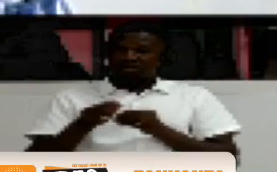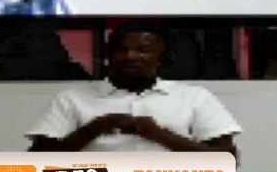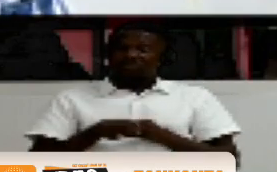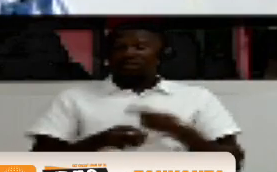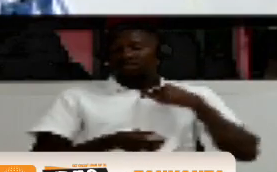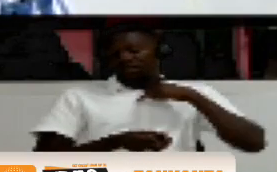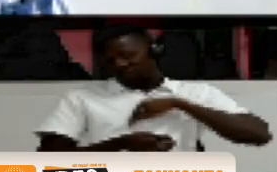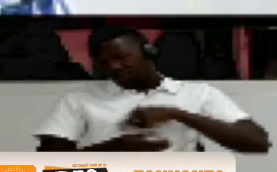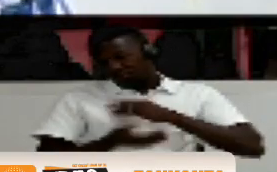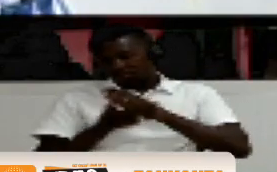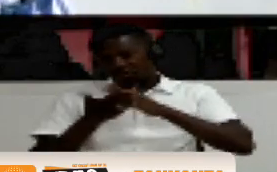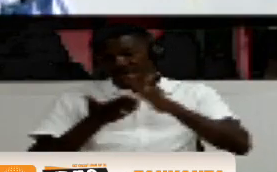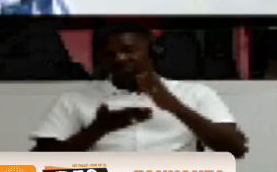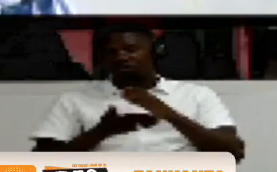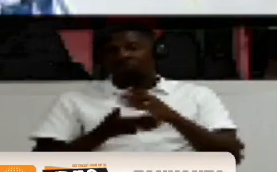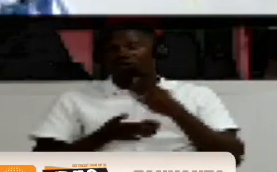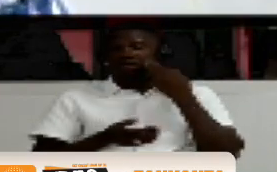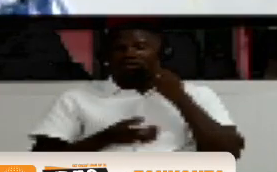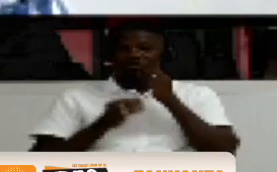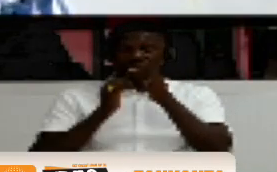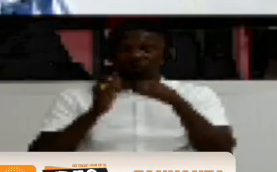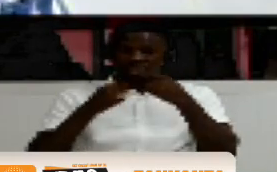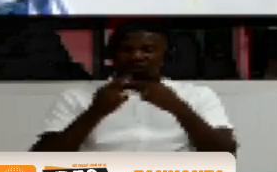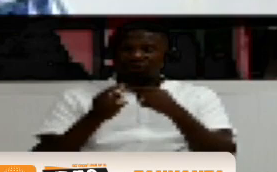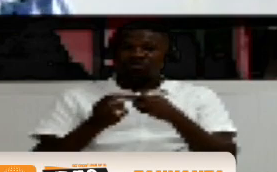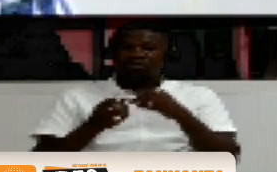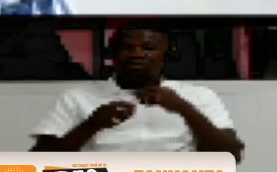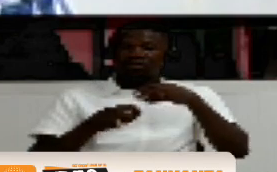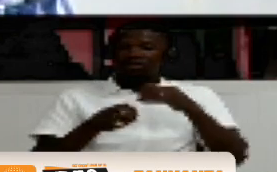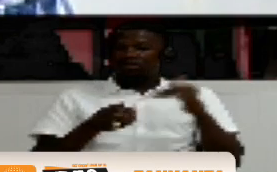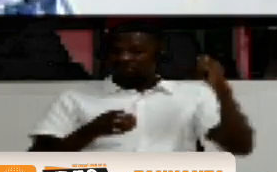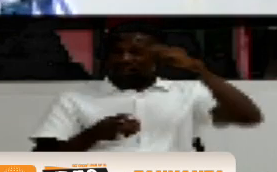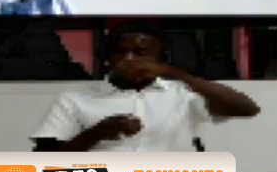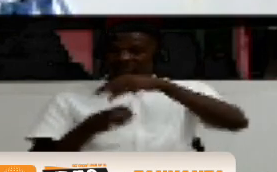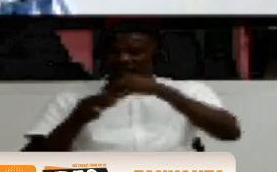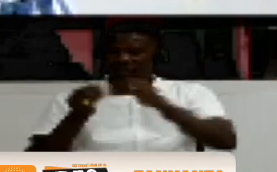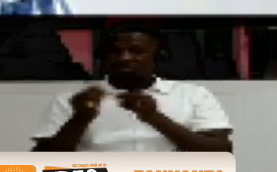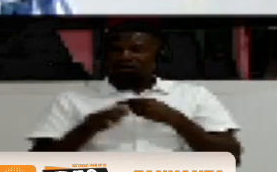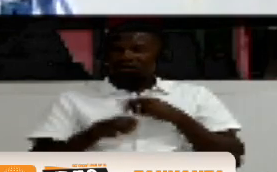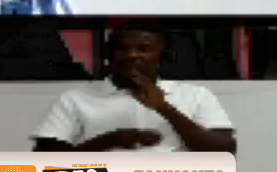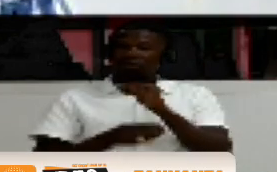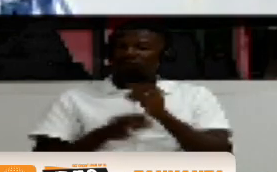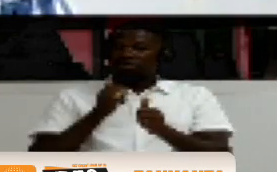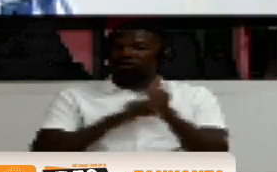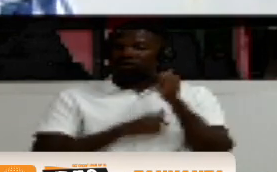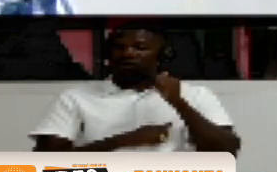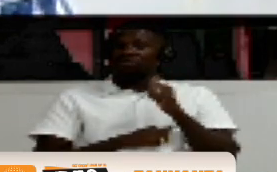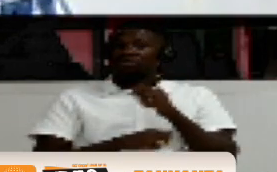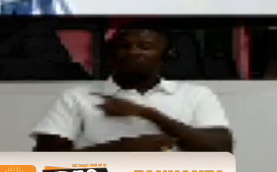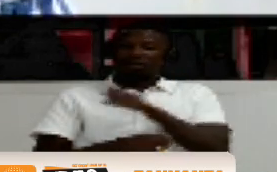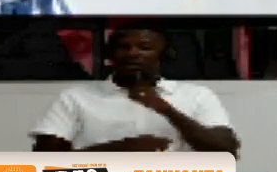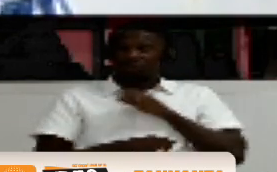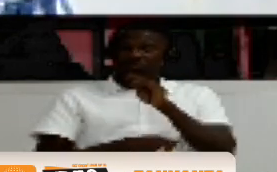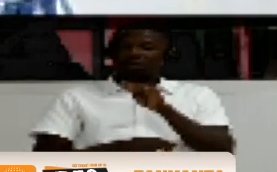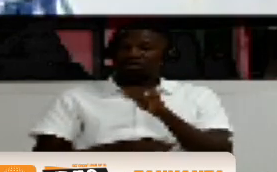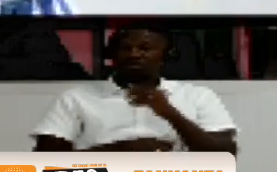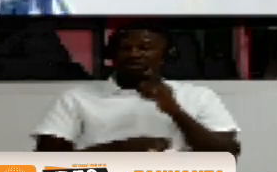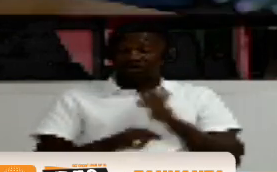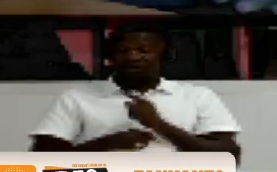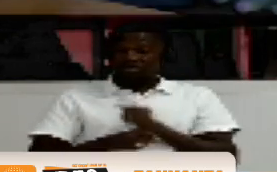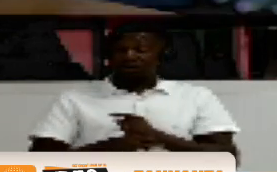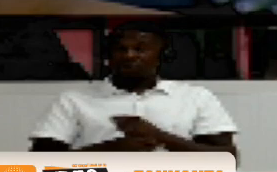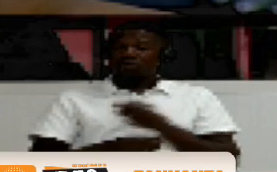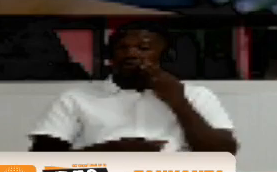is when he talks of air tickets for us to go back home, they did that immediately. But when he consulted them